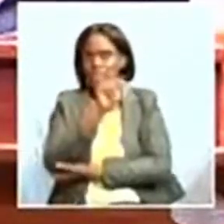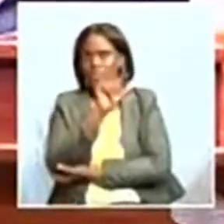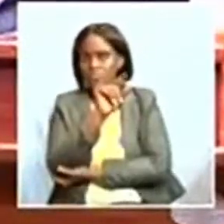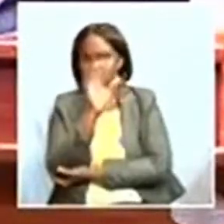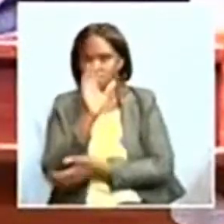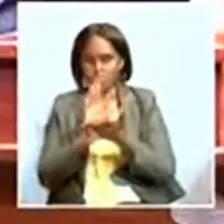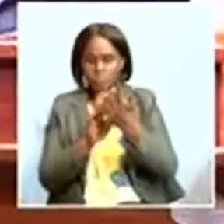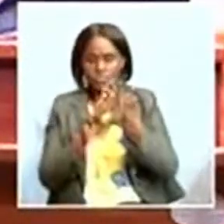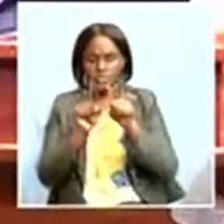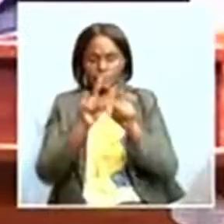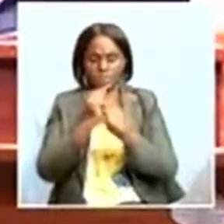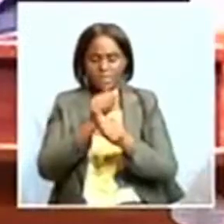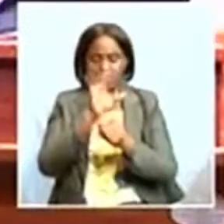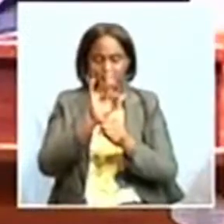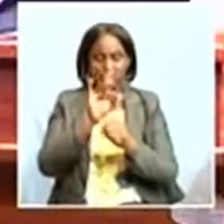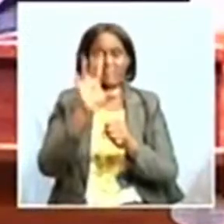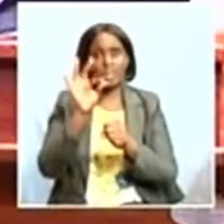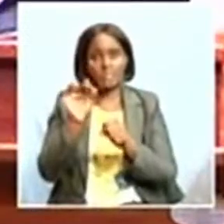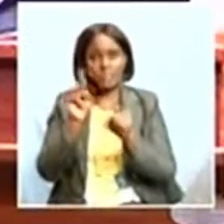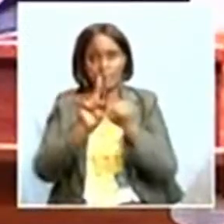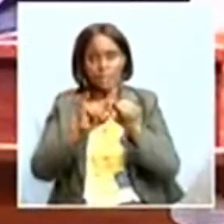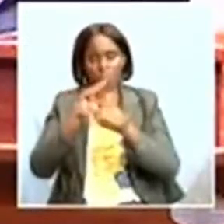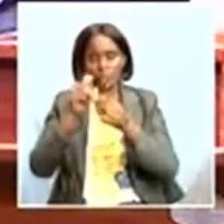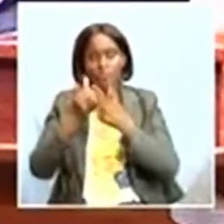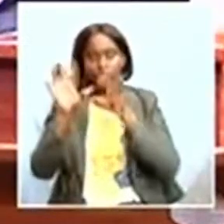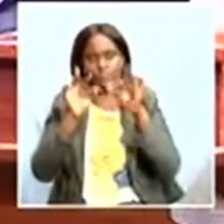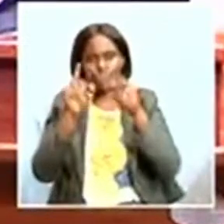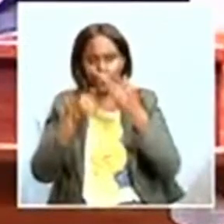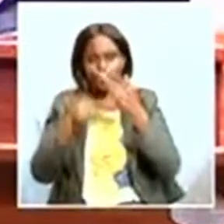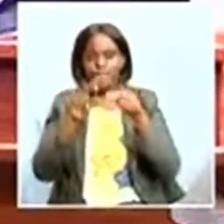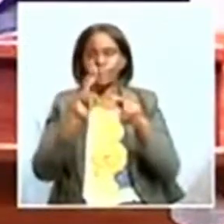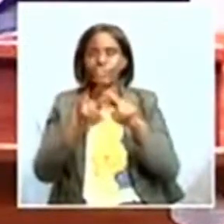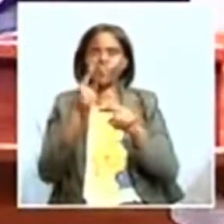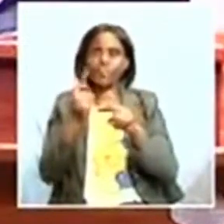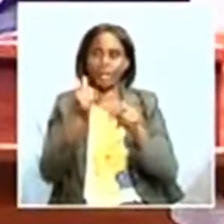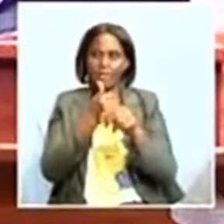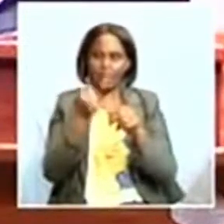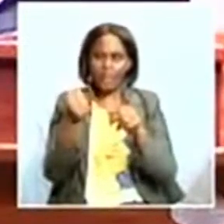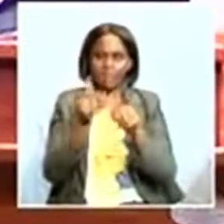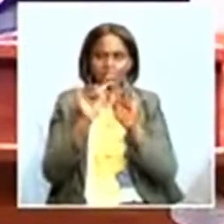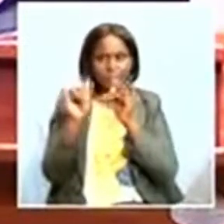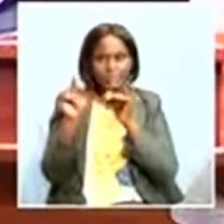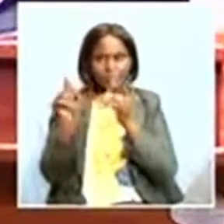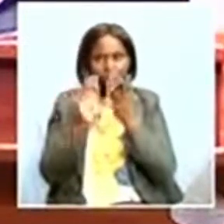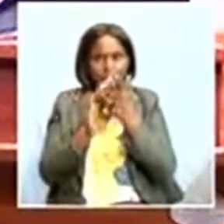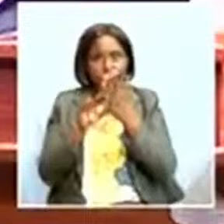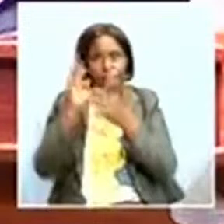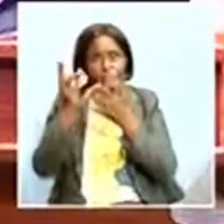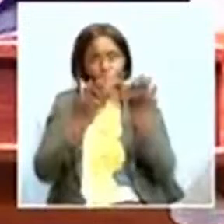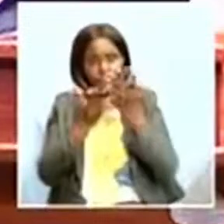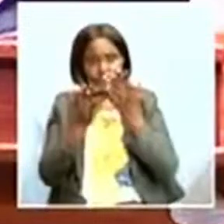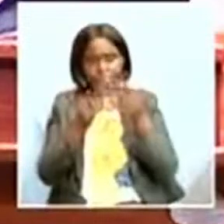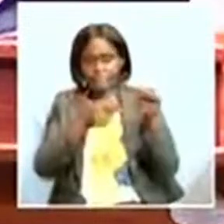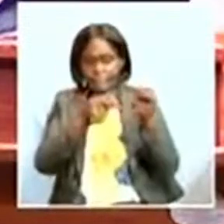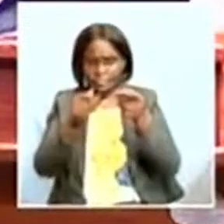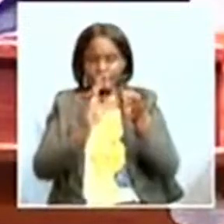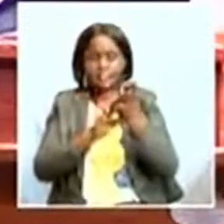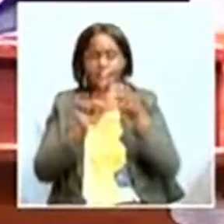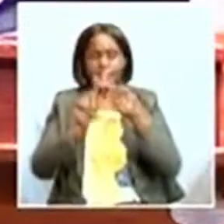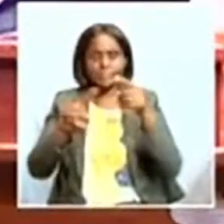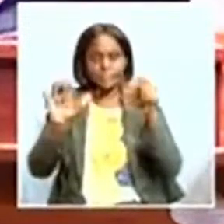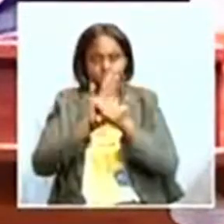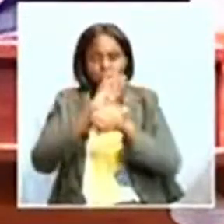previously offering grade 8 and 9 have been selected to offer Form 1, while the remaining schools will serve as feeder schools to